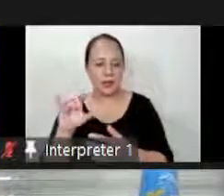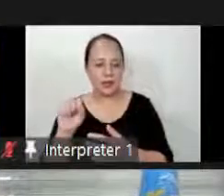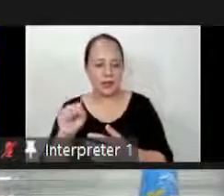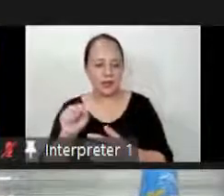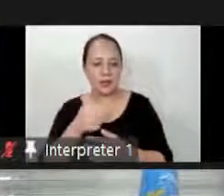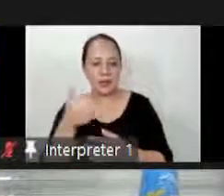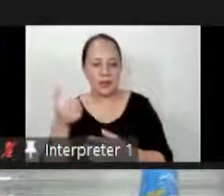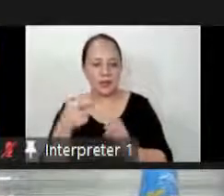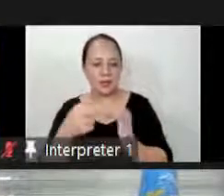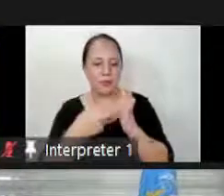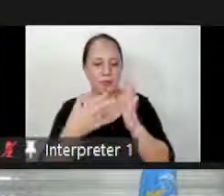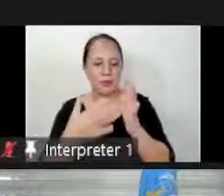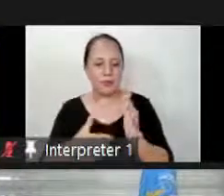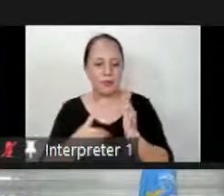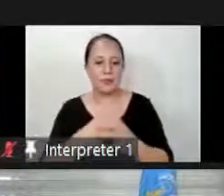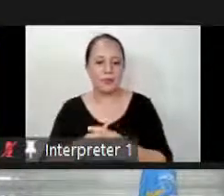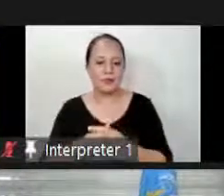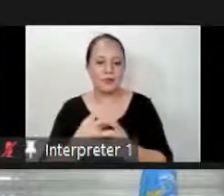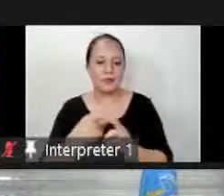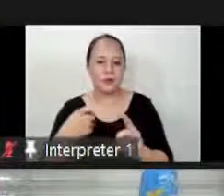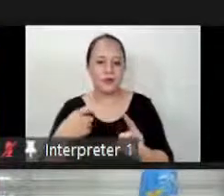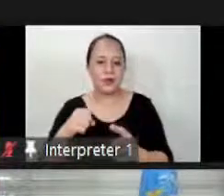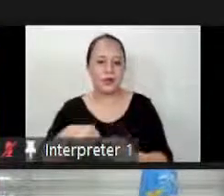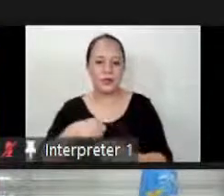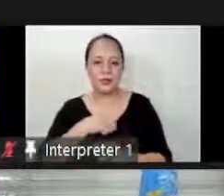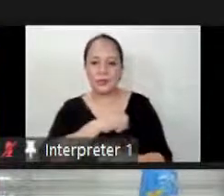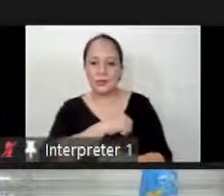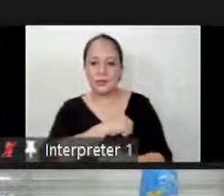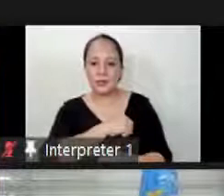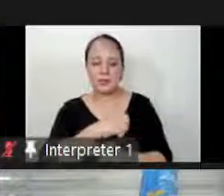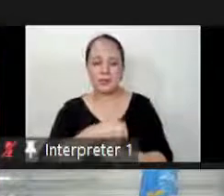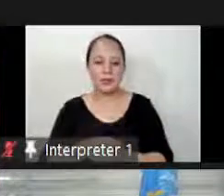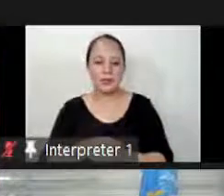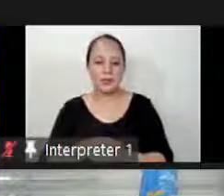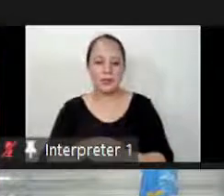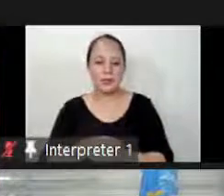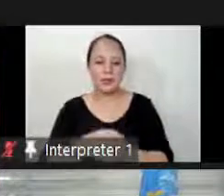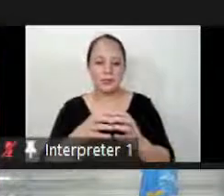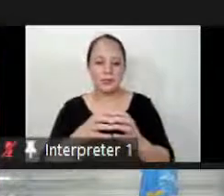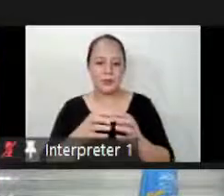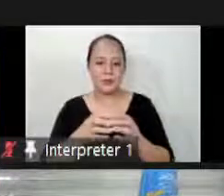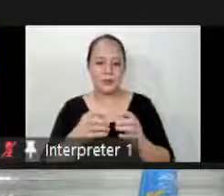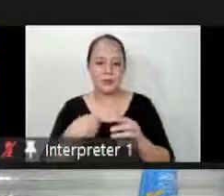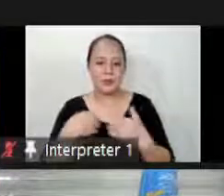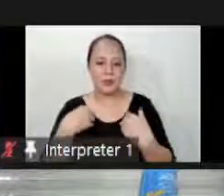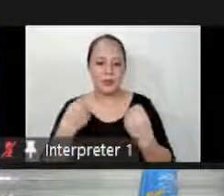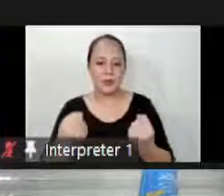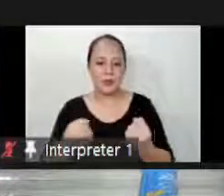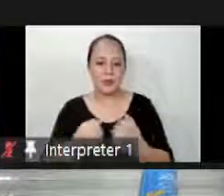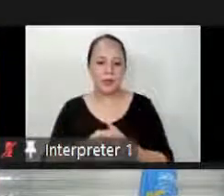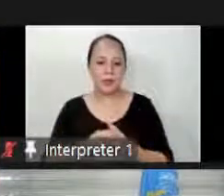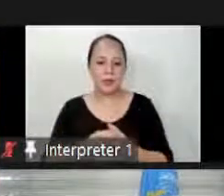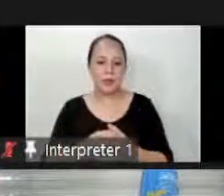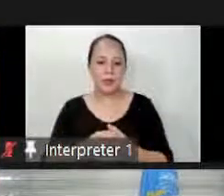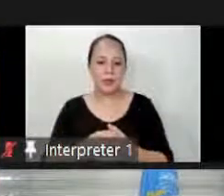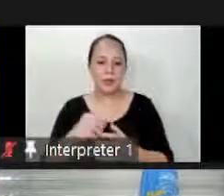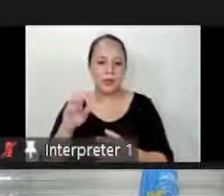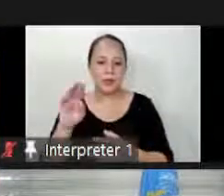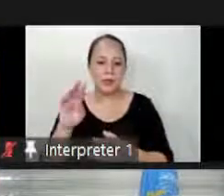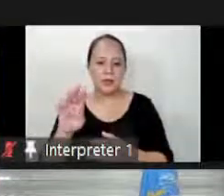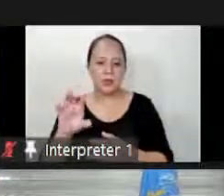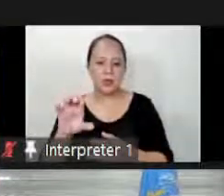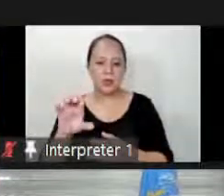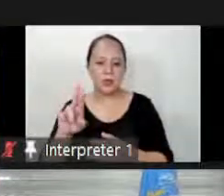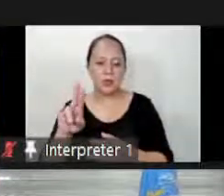have representatives from the Senate of the Philippines, Committee on Health, Ms. Beatriz Cruda,